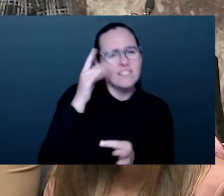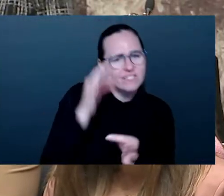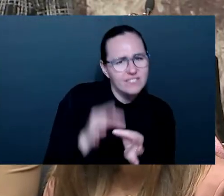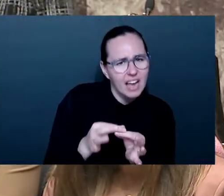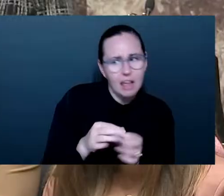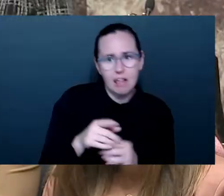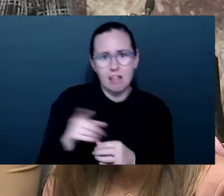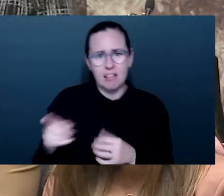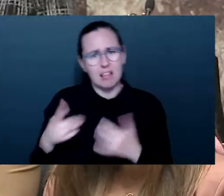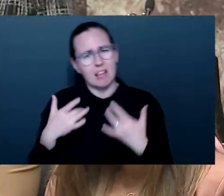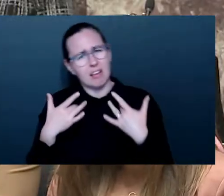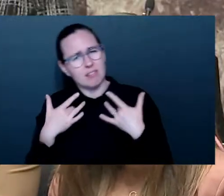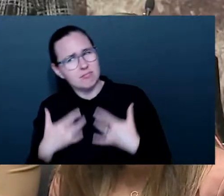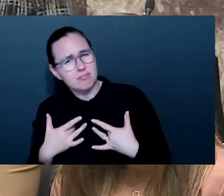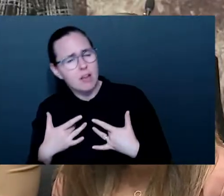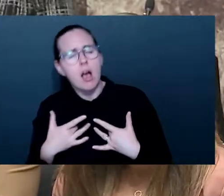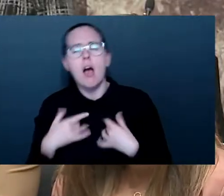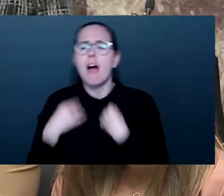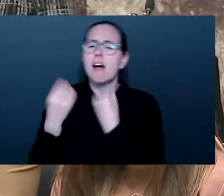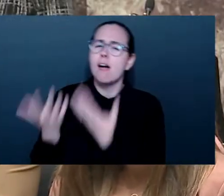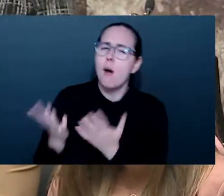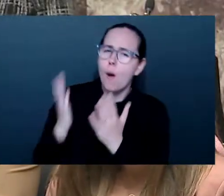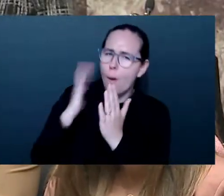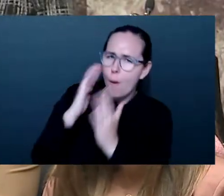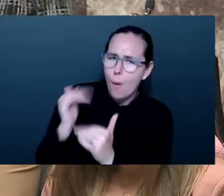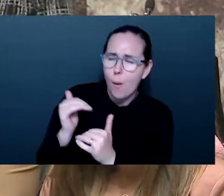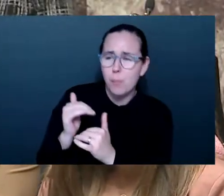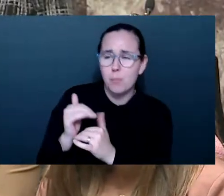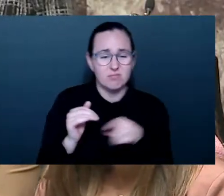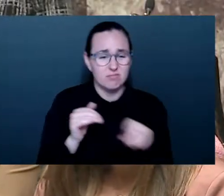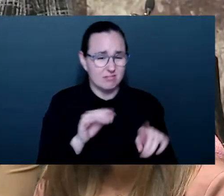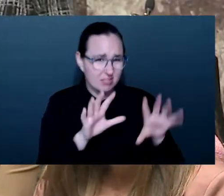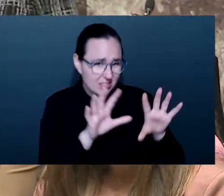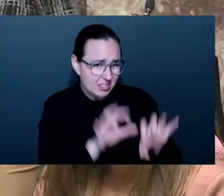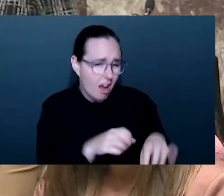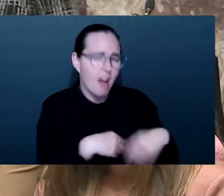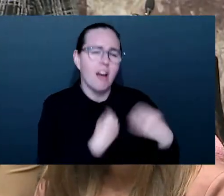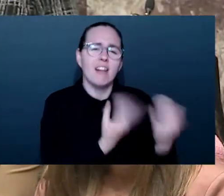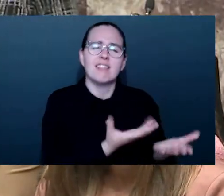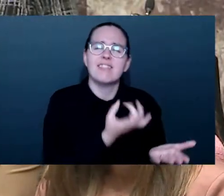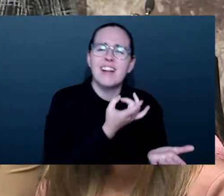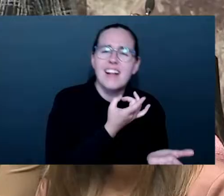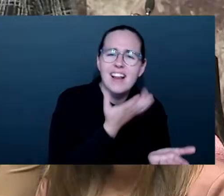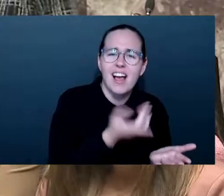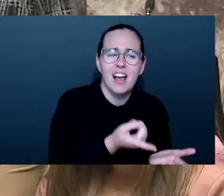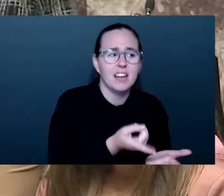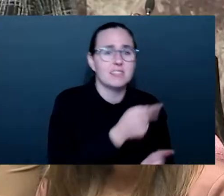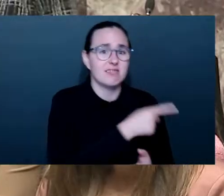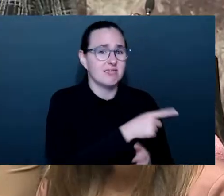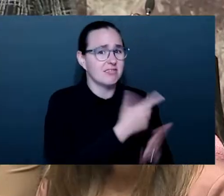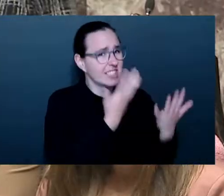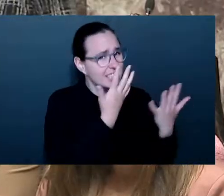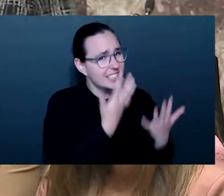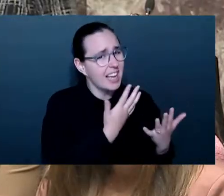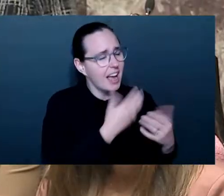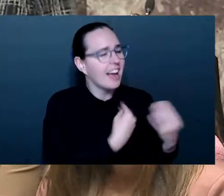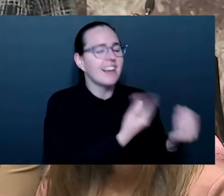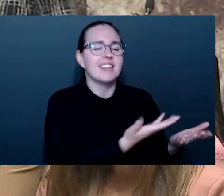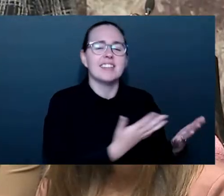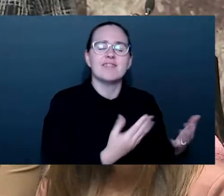joy. Divine Master, grant that I may not so much seek to be consoled as to